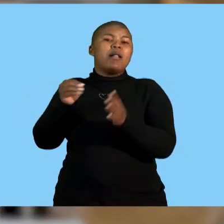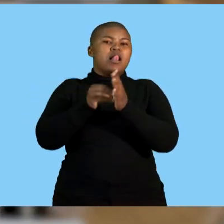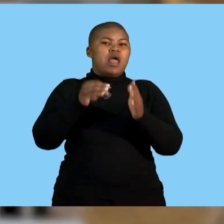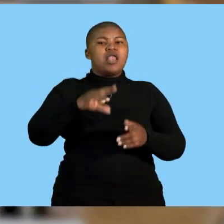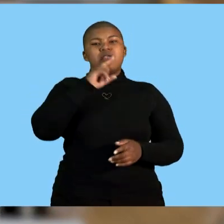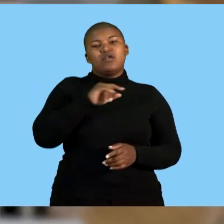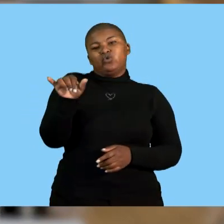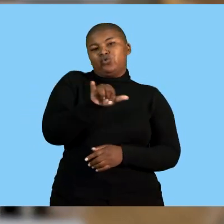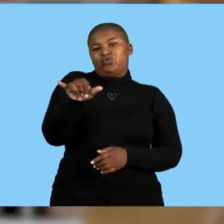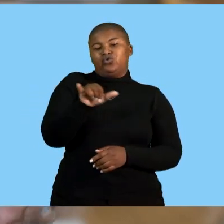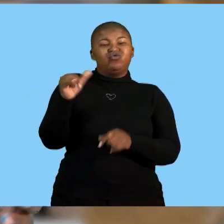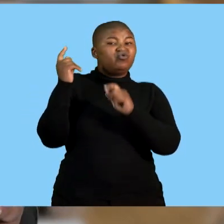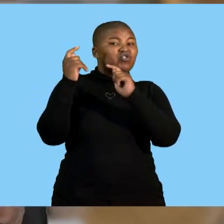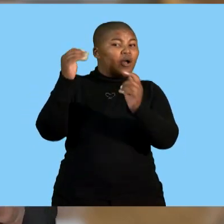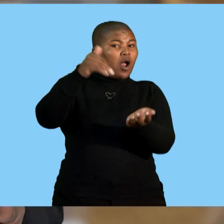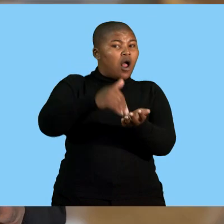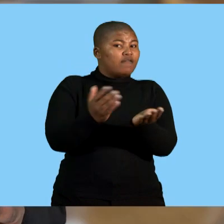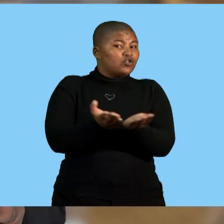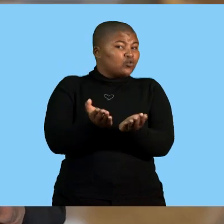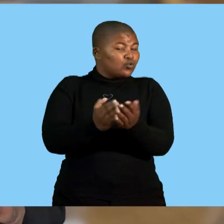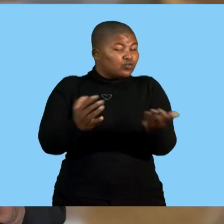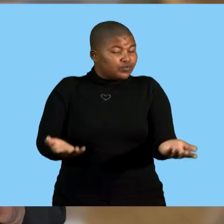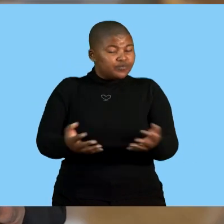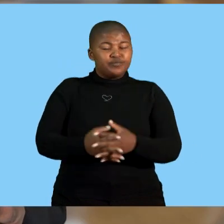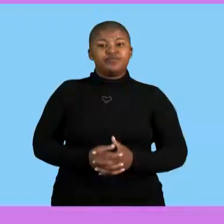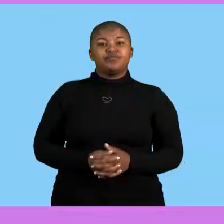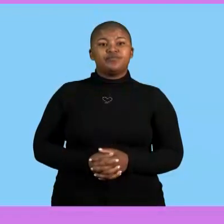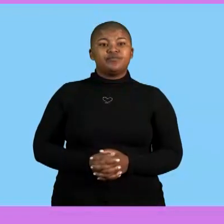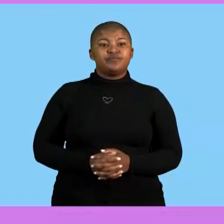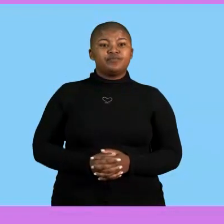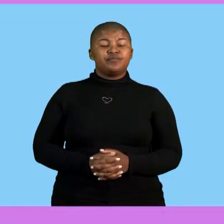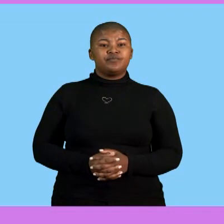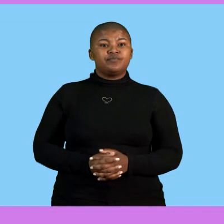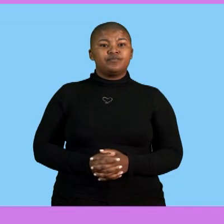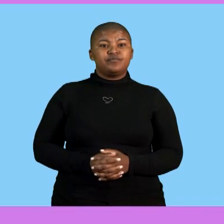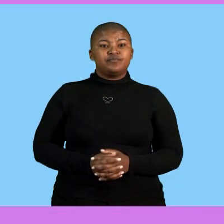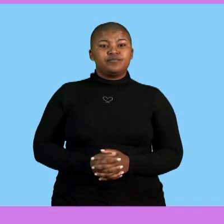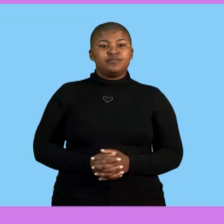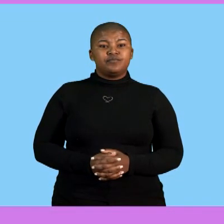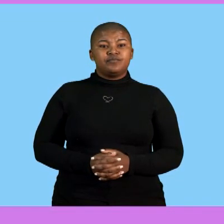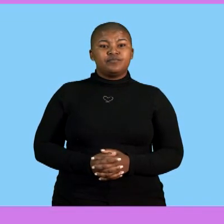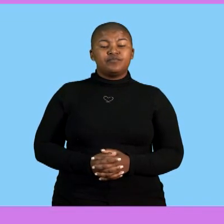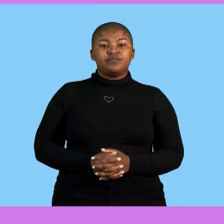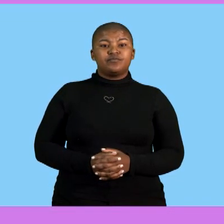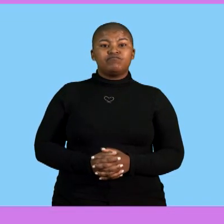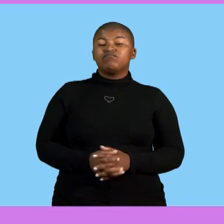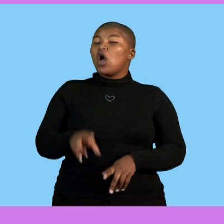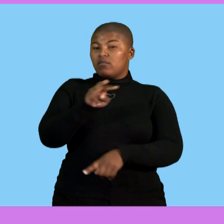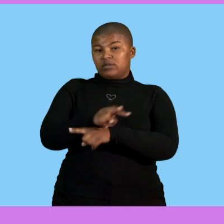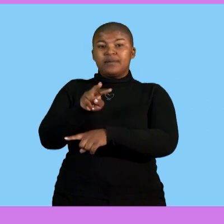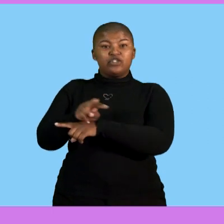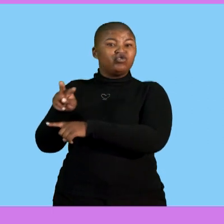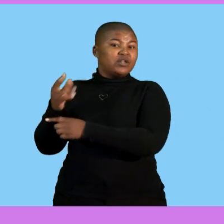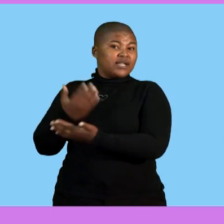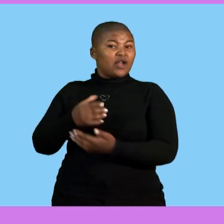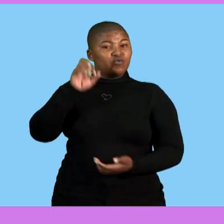that the learners used to come to school. So it can be through observation. Remember, we have